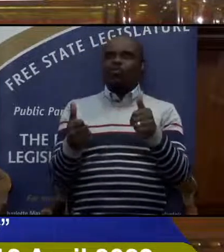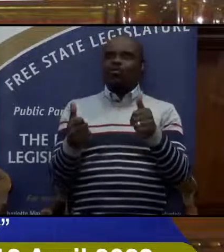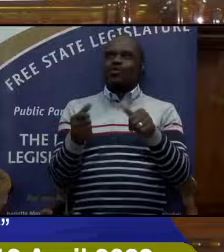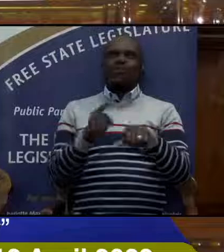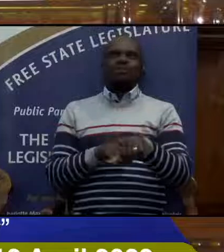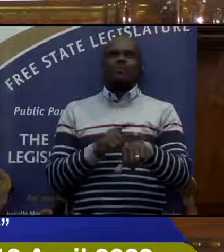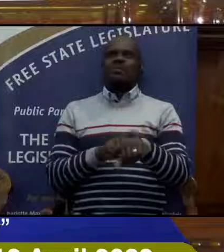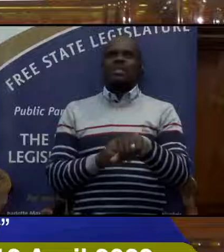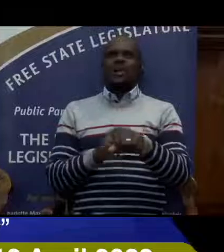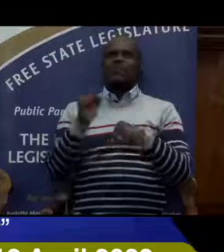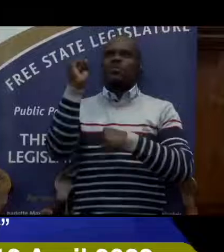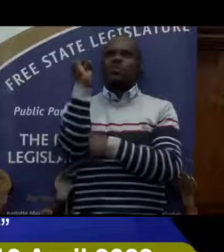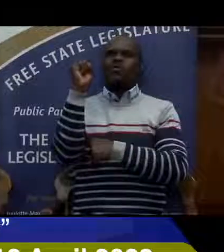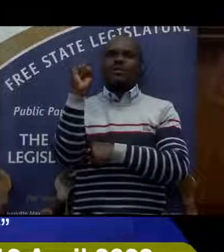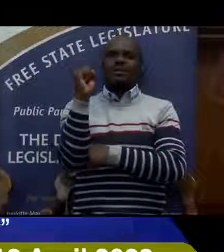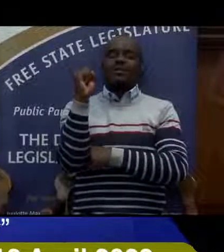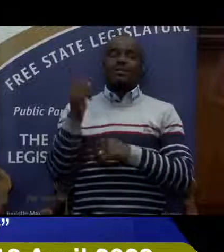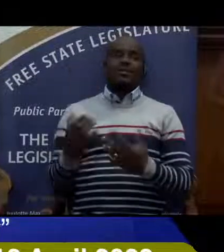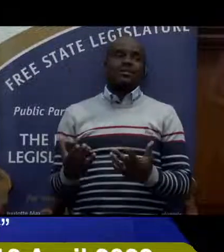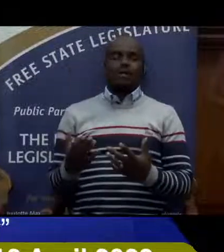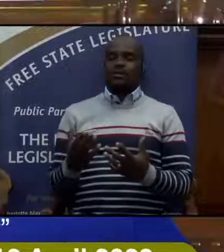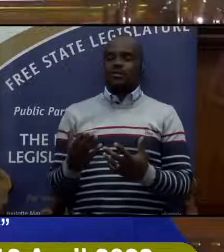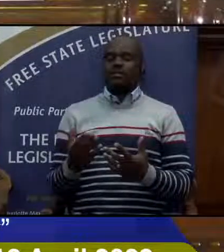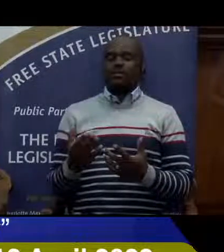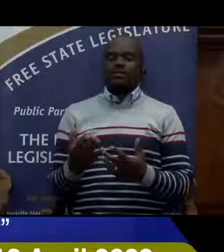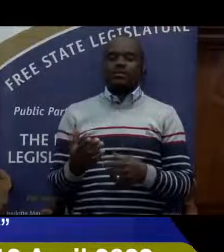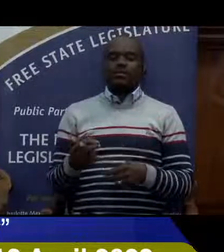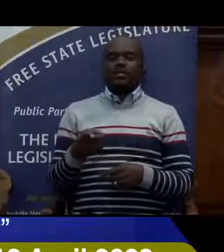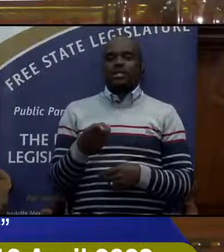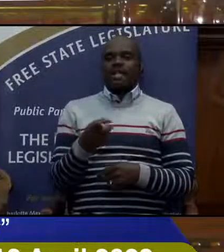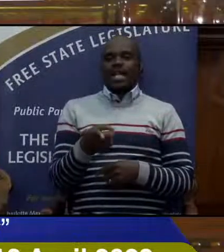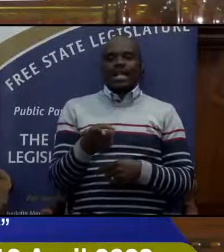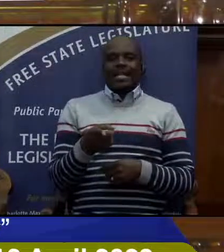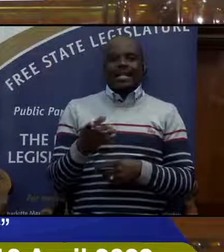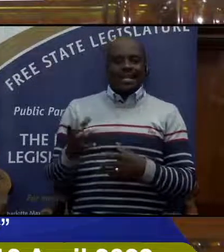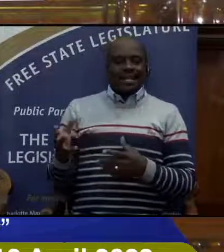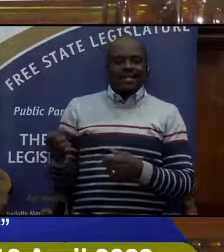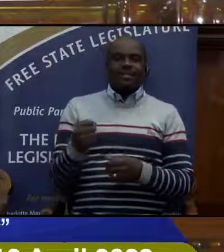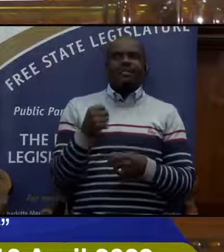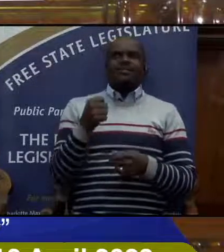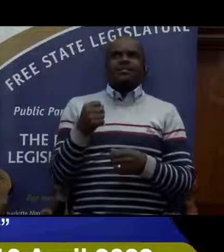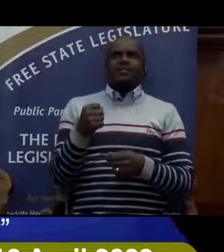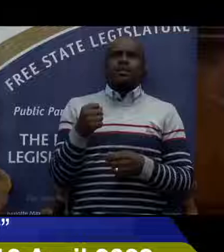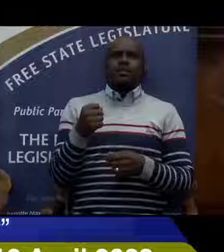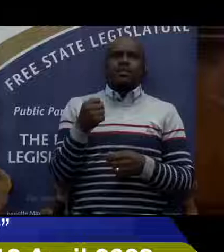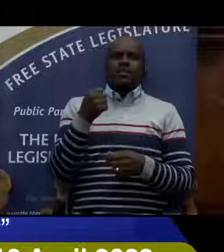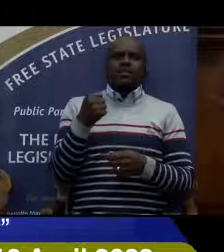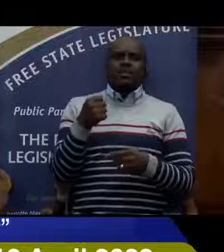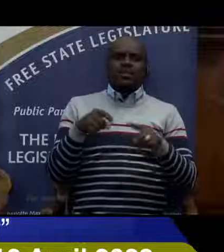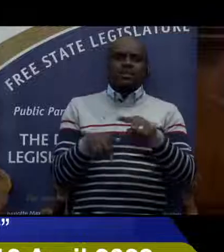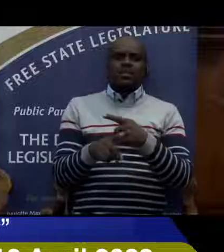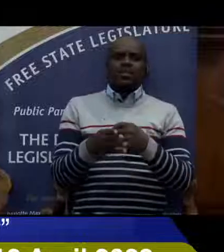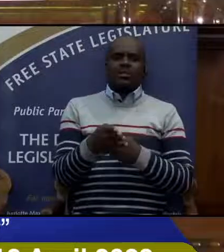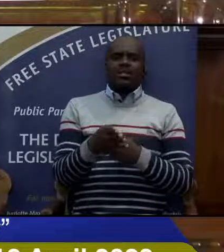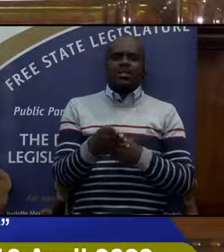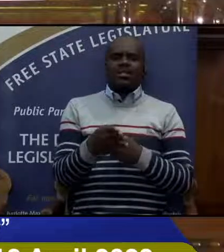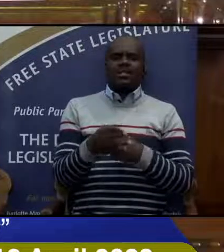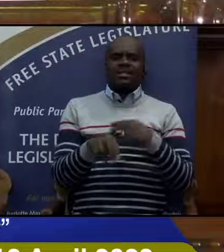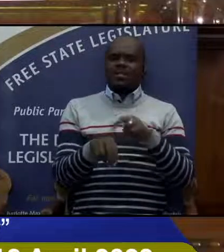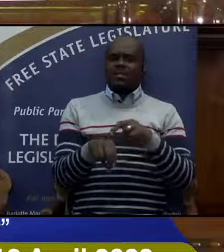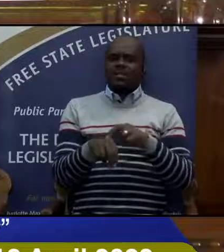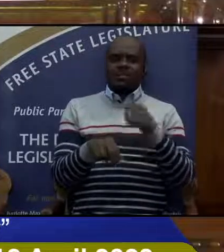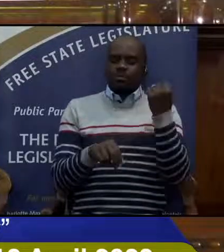procurement rubric to simply tick procedural boxes and not necessarily to extract value for our